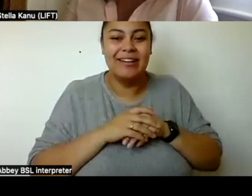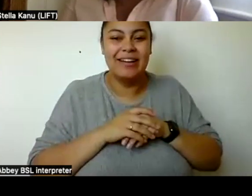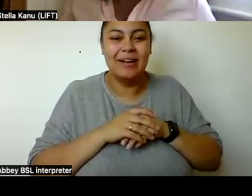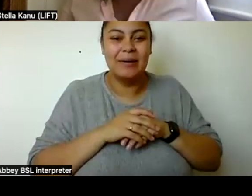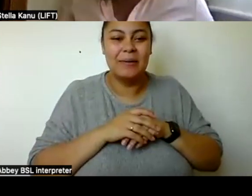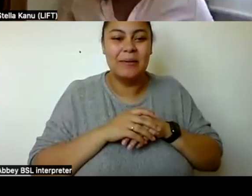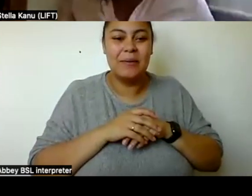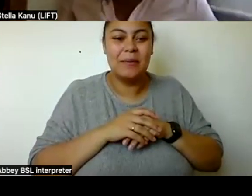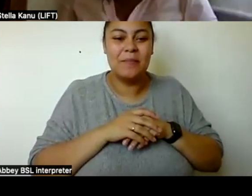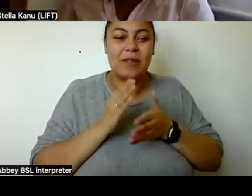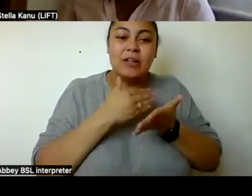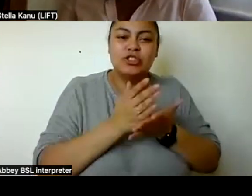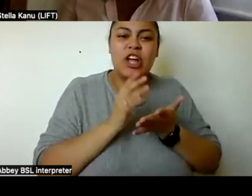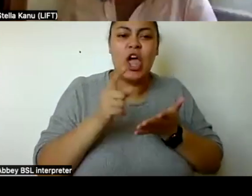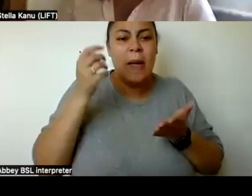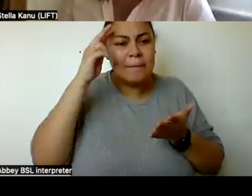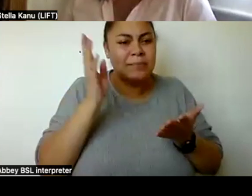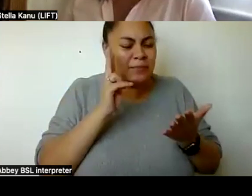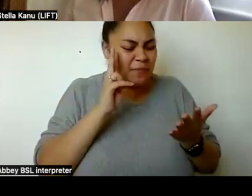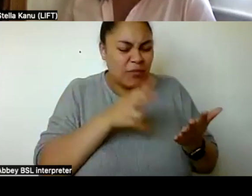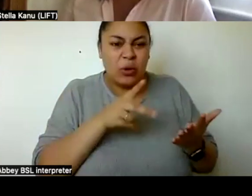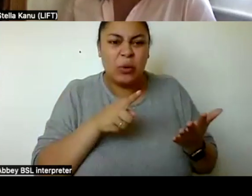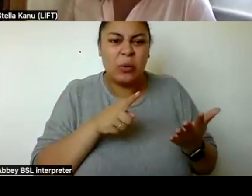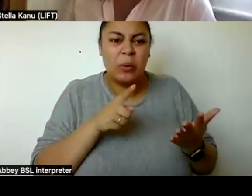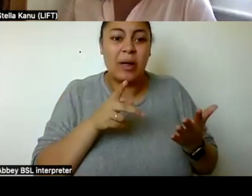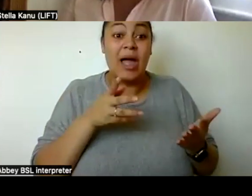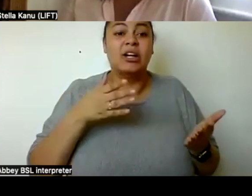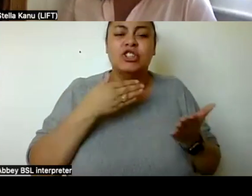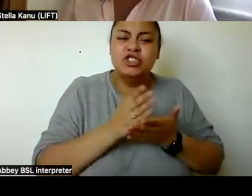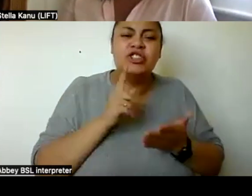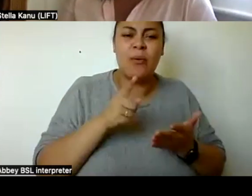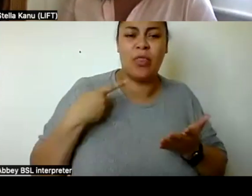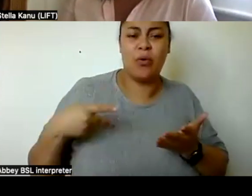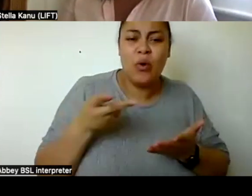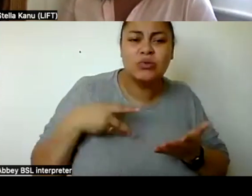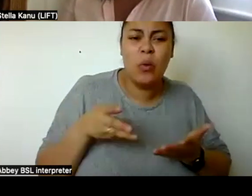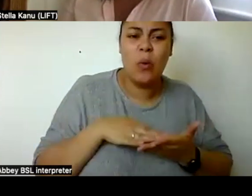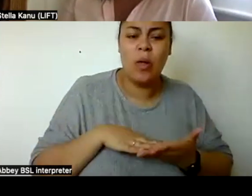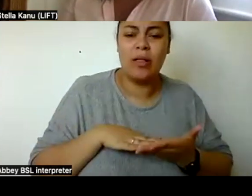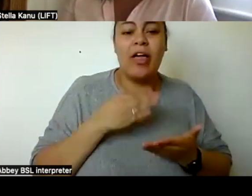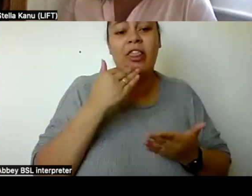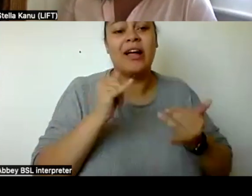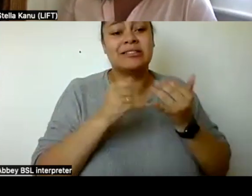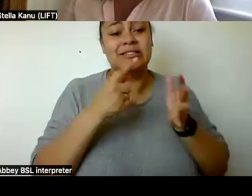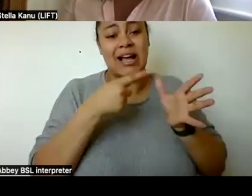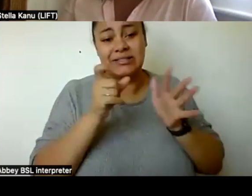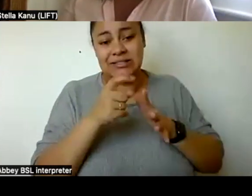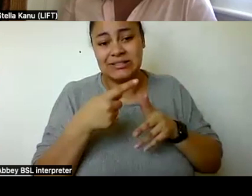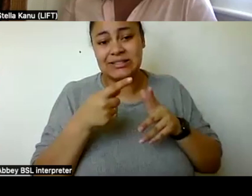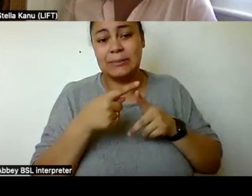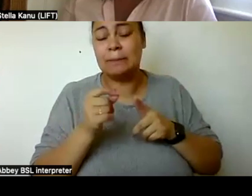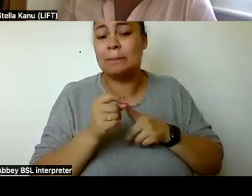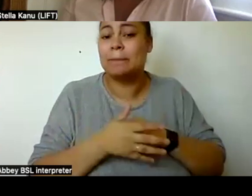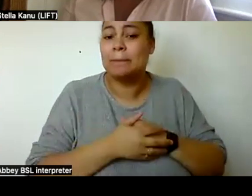of share some of the perspectives that I know she was really keen to share with us all. Thanks, Sandy. Thank you.